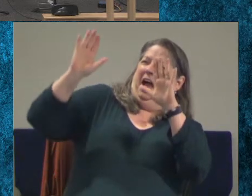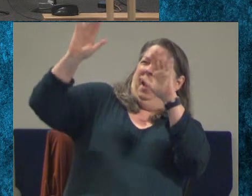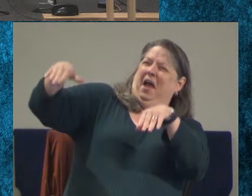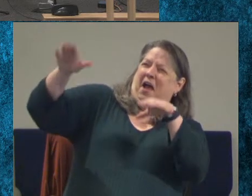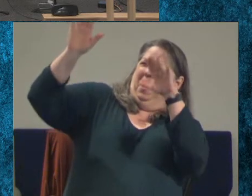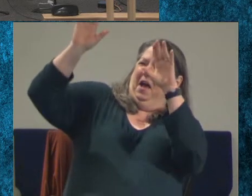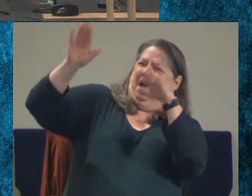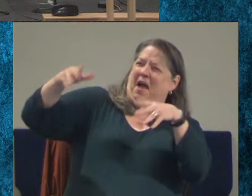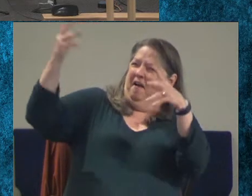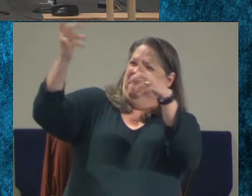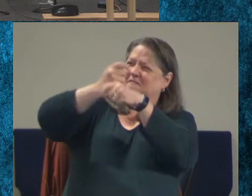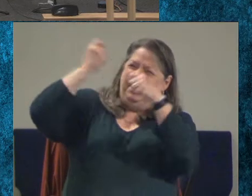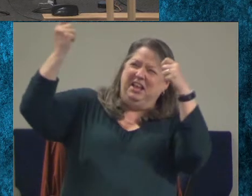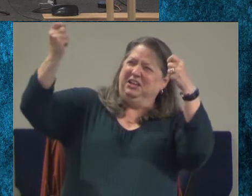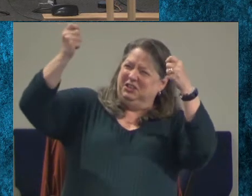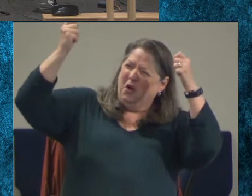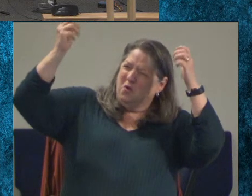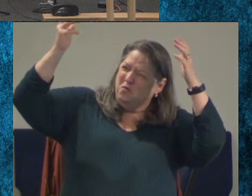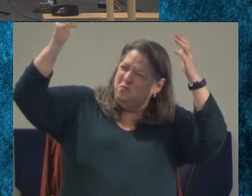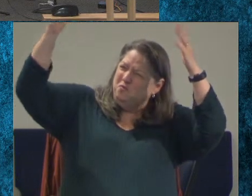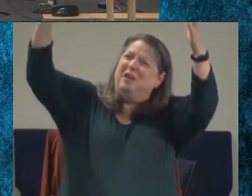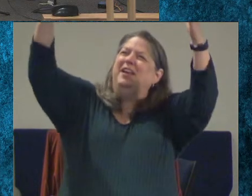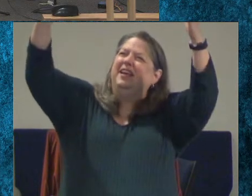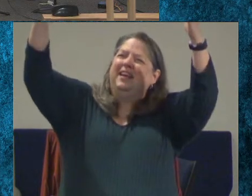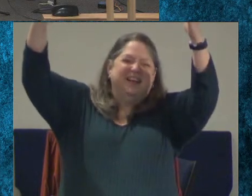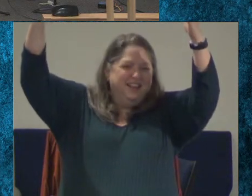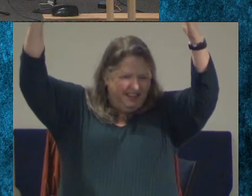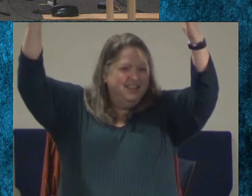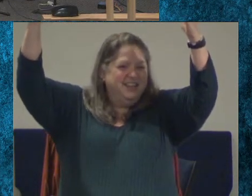and shout the victory.